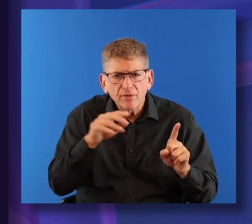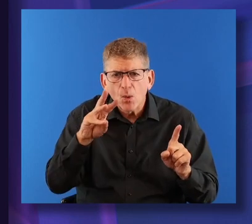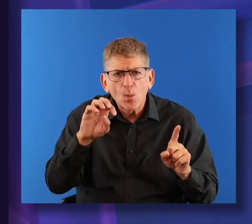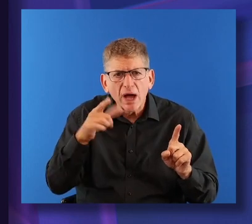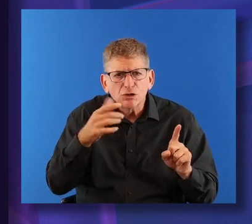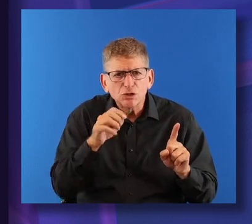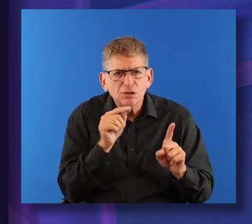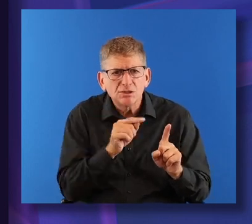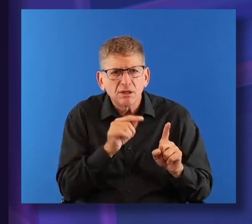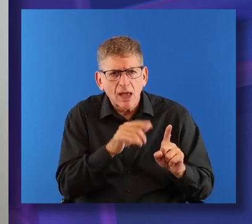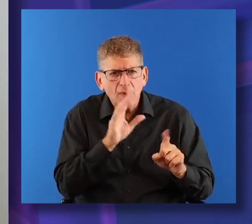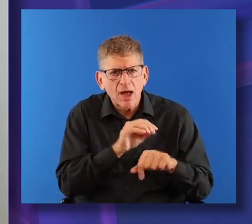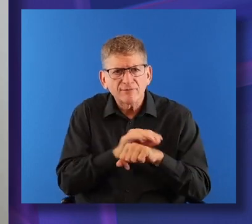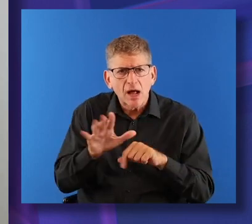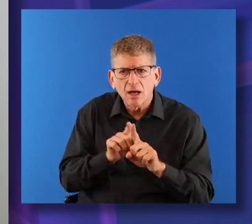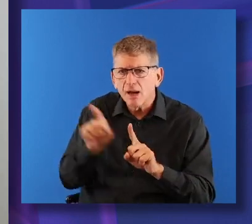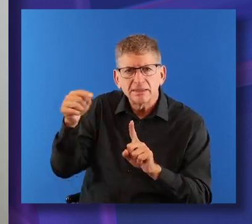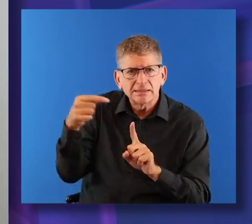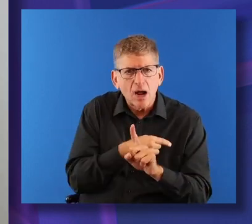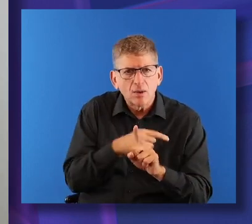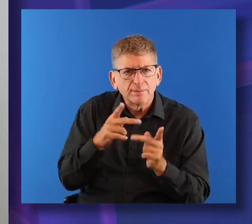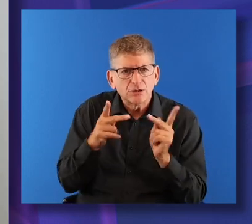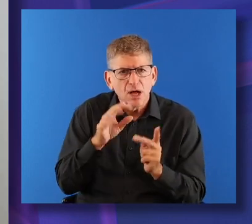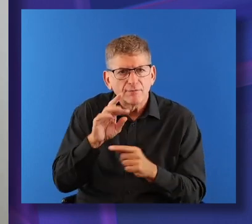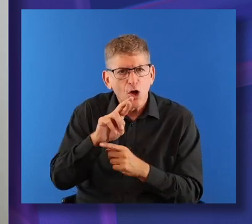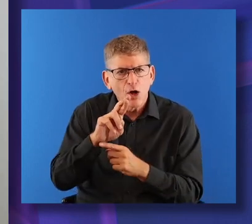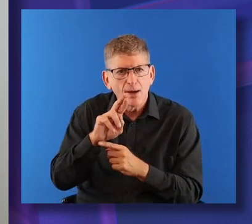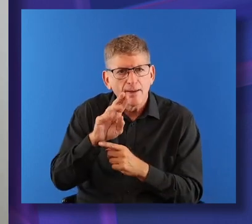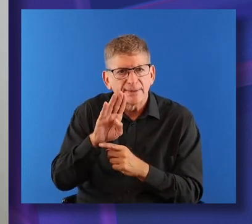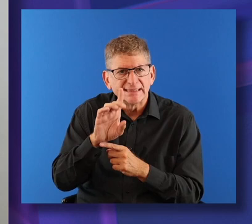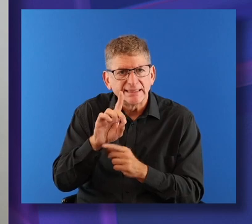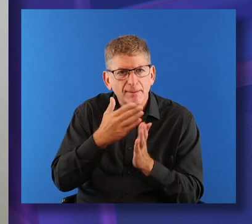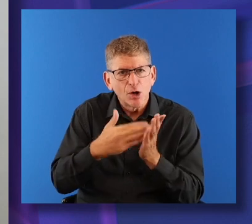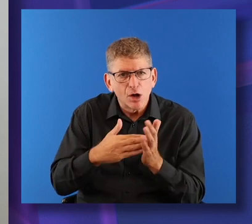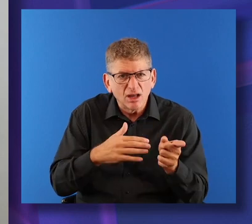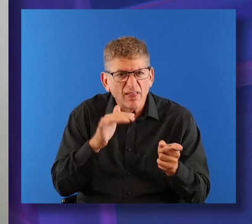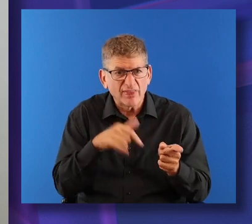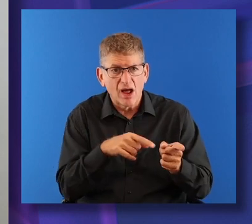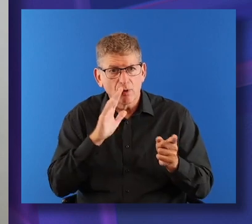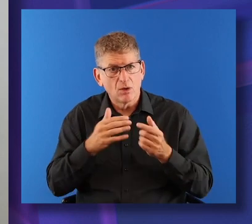the overall spike protein. Such a conformation change will affect the